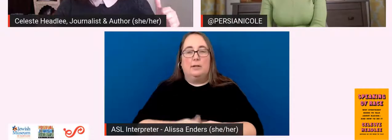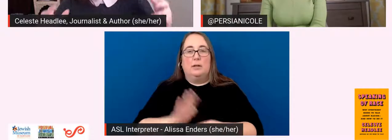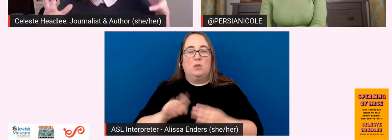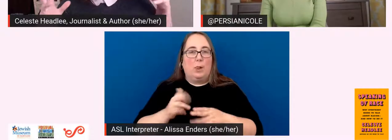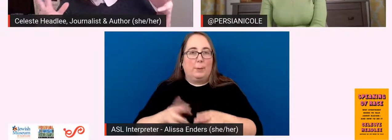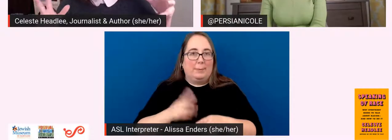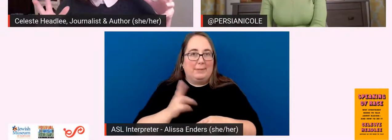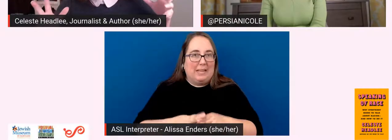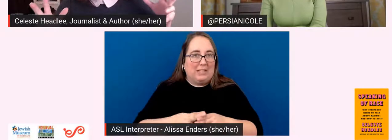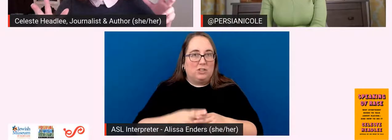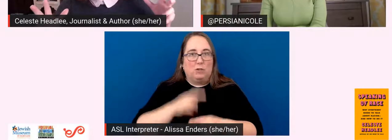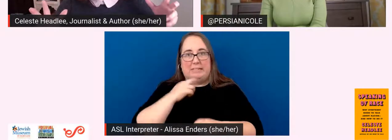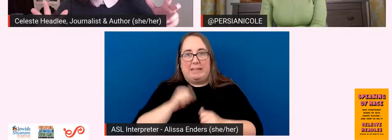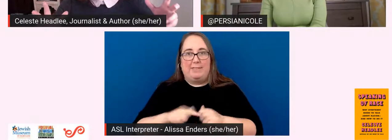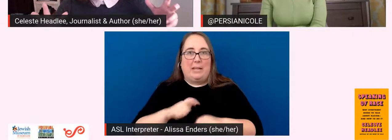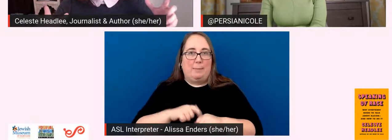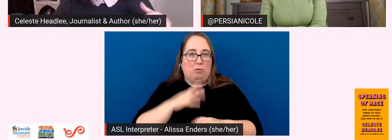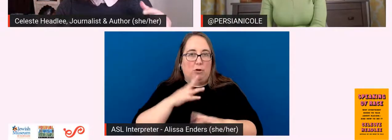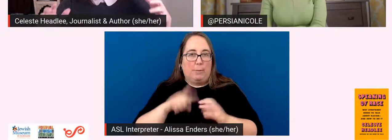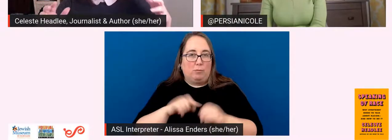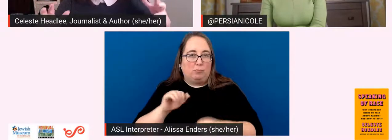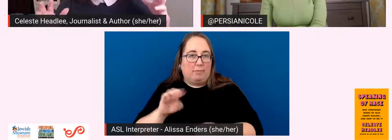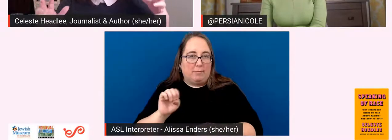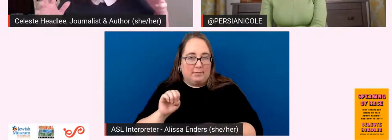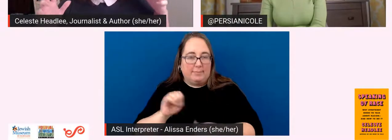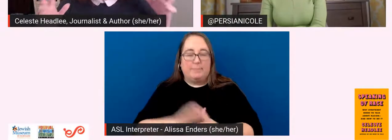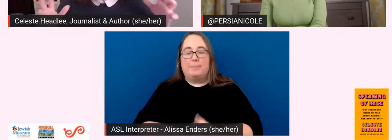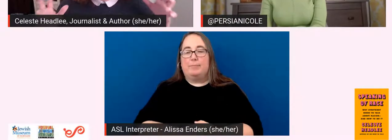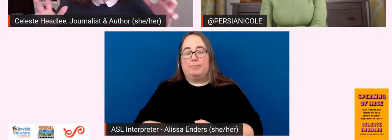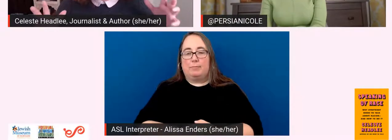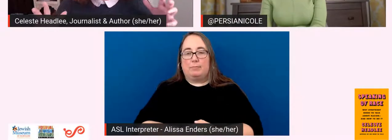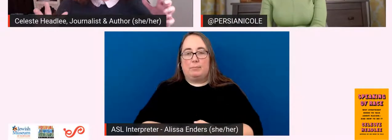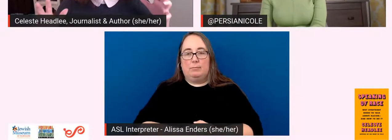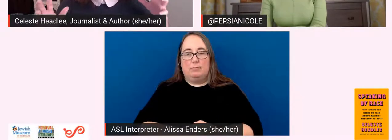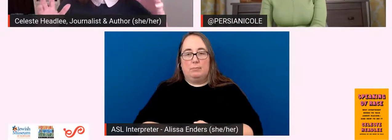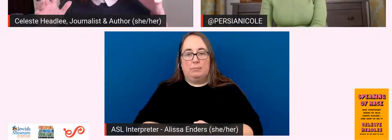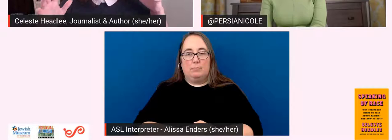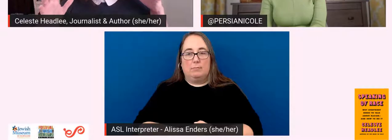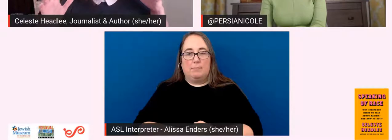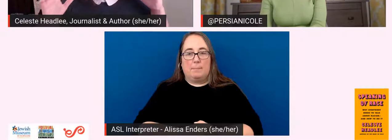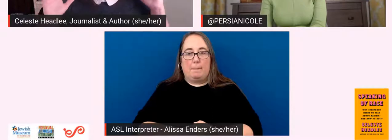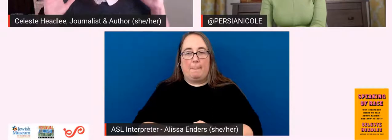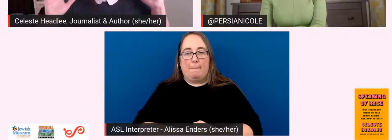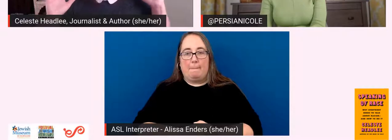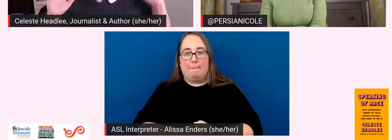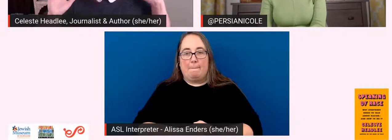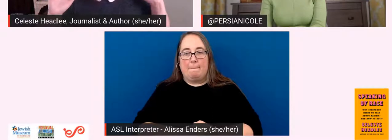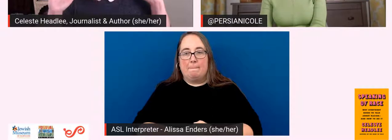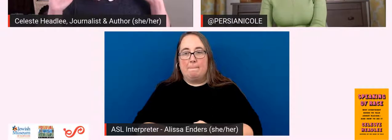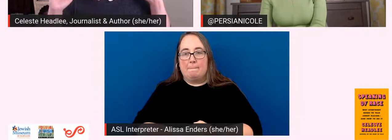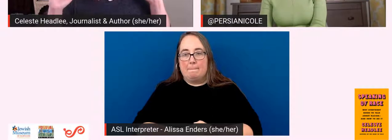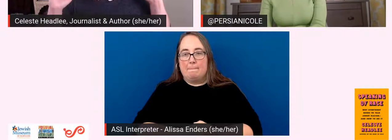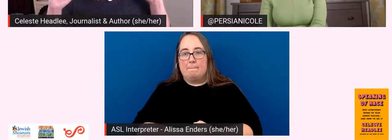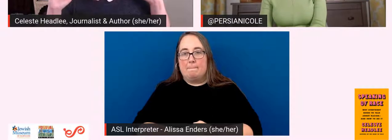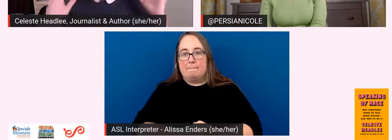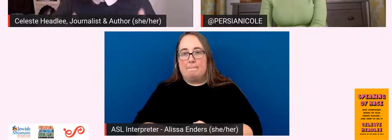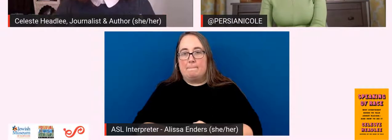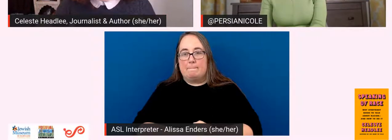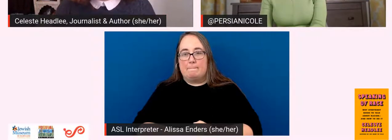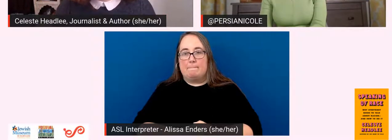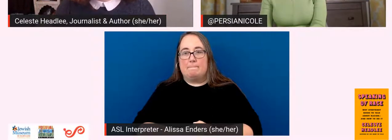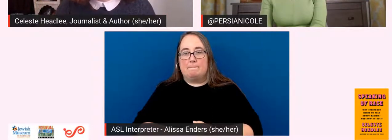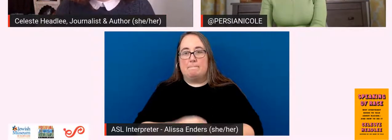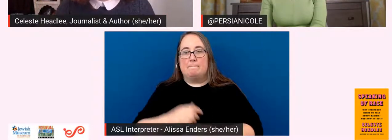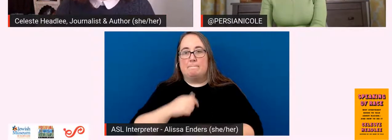reputation is at stake every time they talk about race. And again, I want to be totally clear. I'm not talking about somebody that